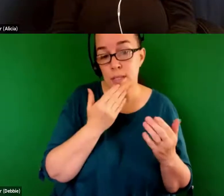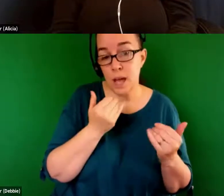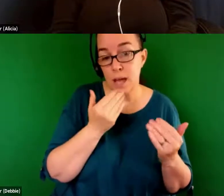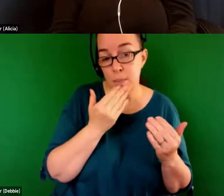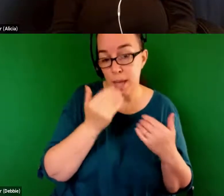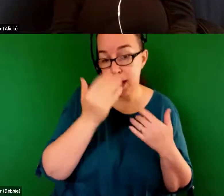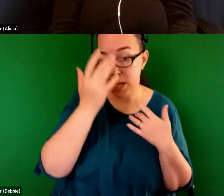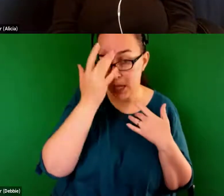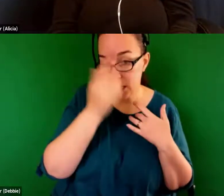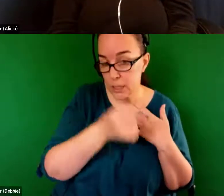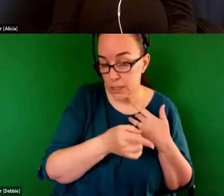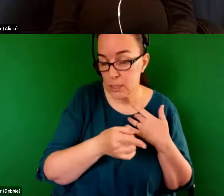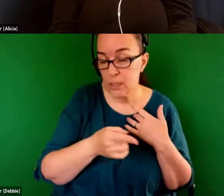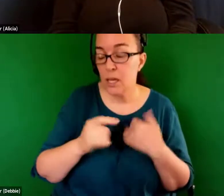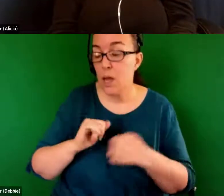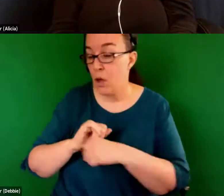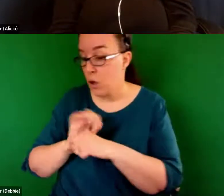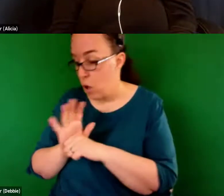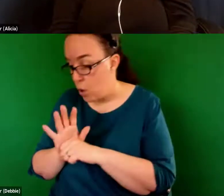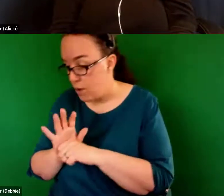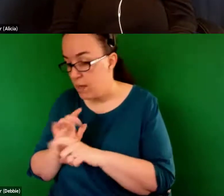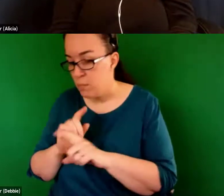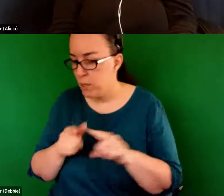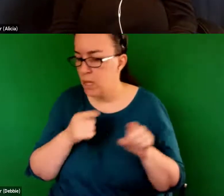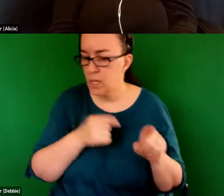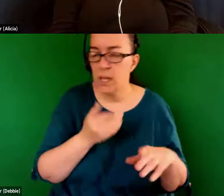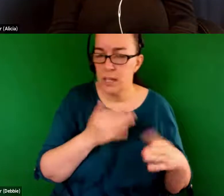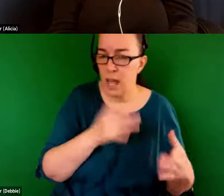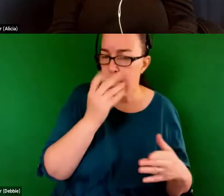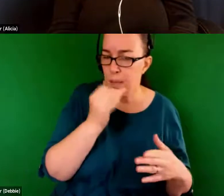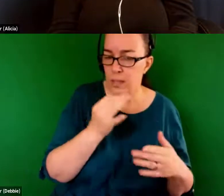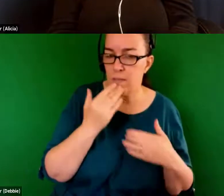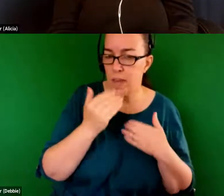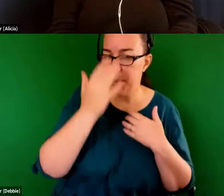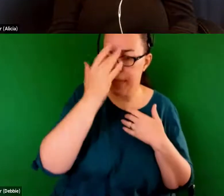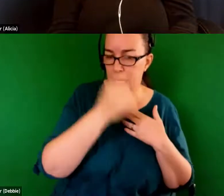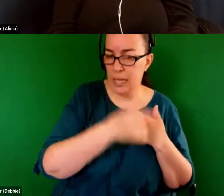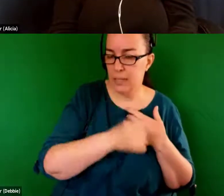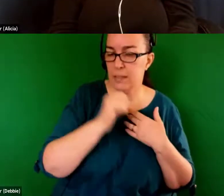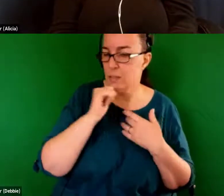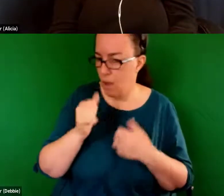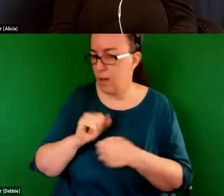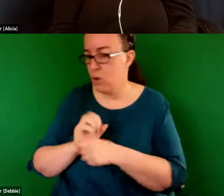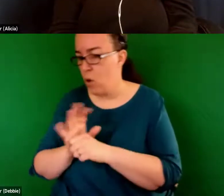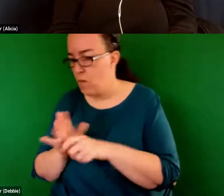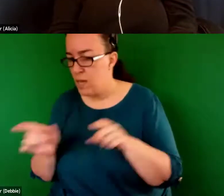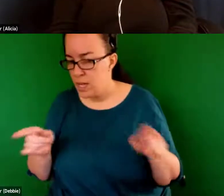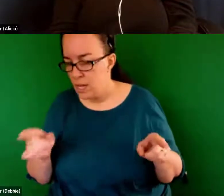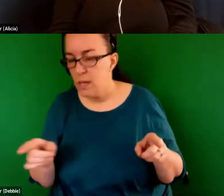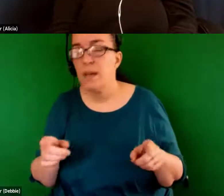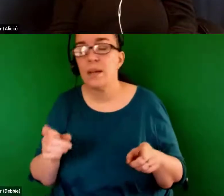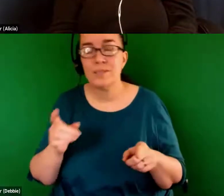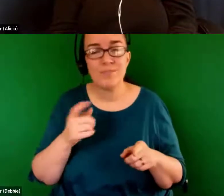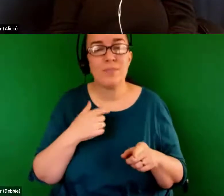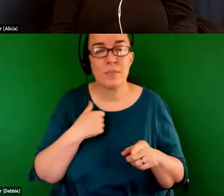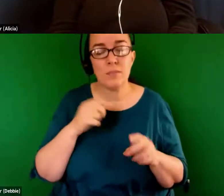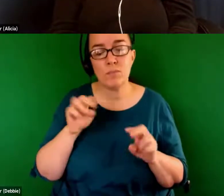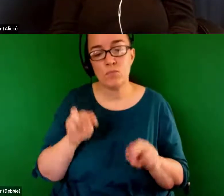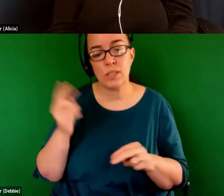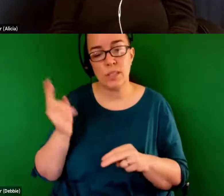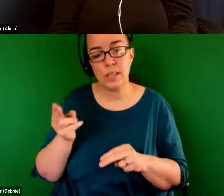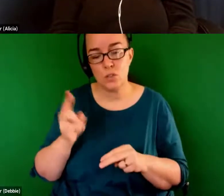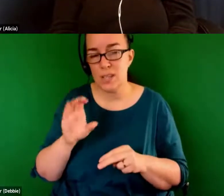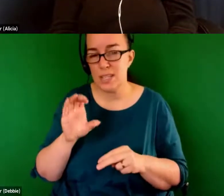really the COVID? And I think it's important to look at history, look at the CDC has database that is made public that anyone can go